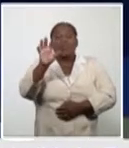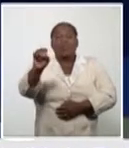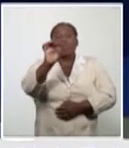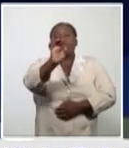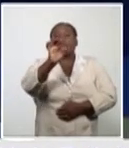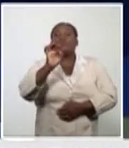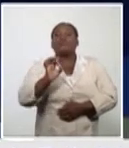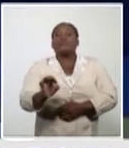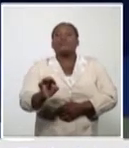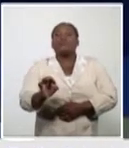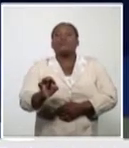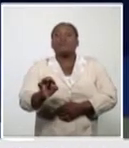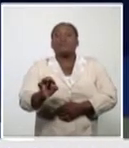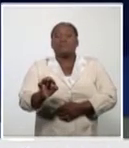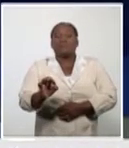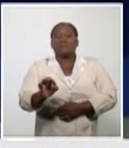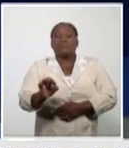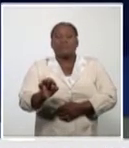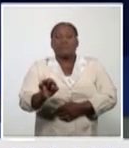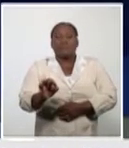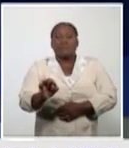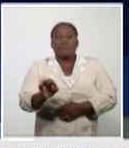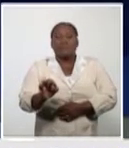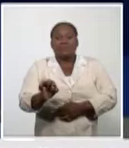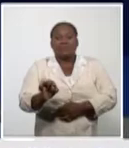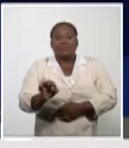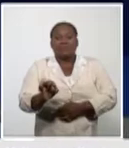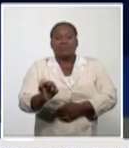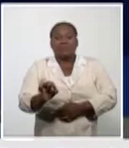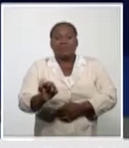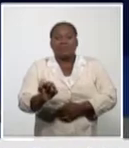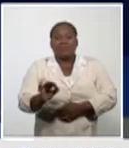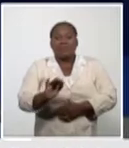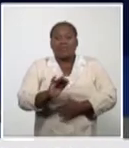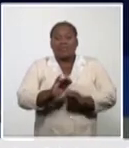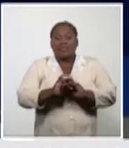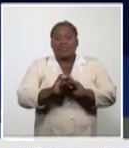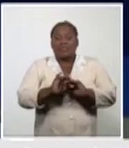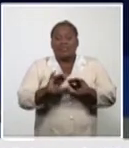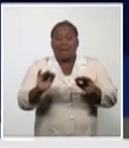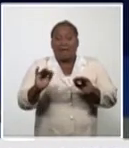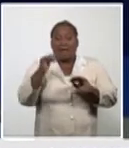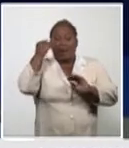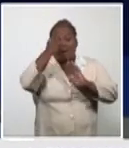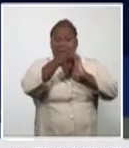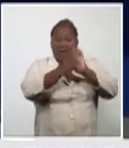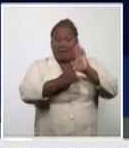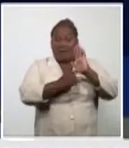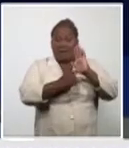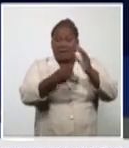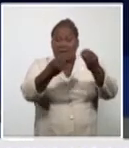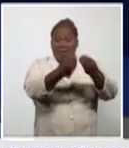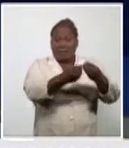men. Of the total of confirmed cases in our country, 852 are male patients, representing